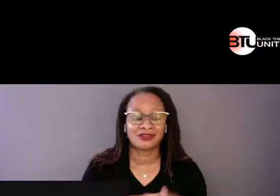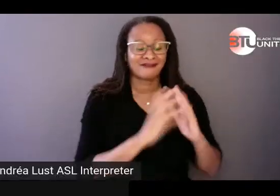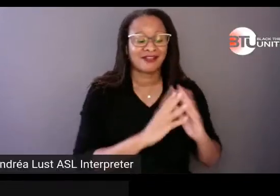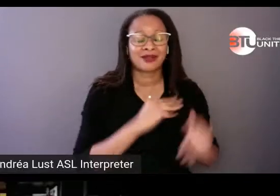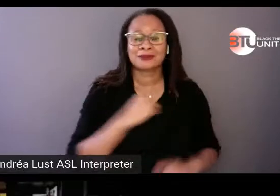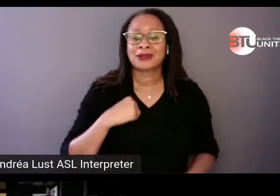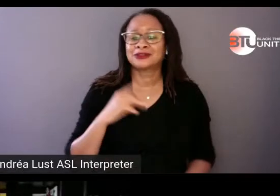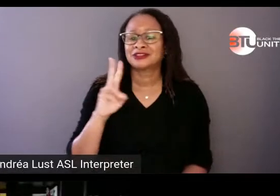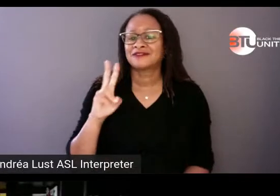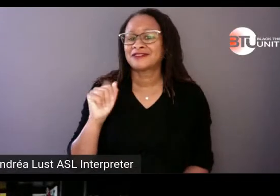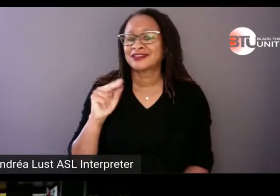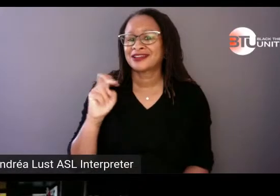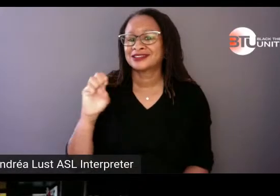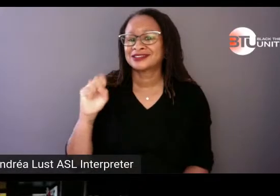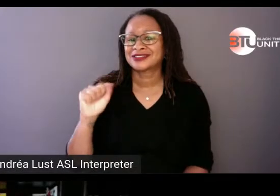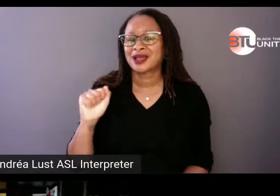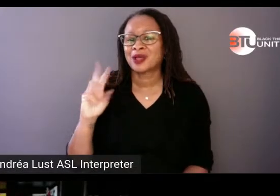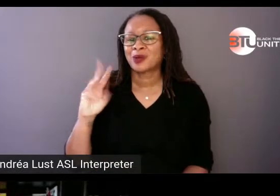Williams.